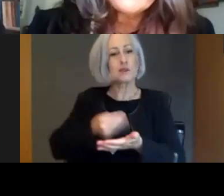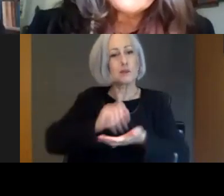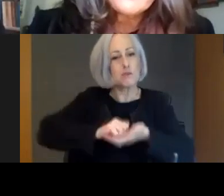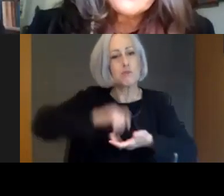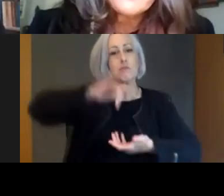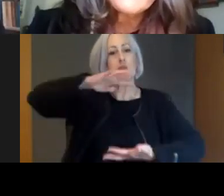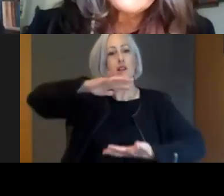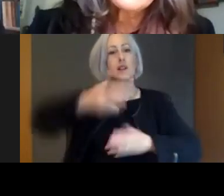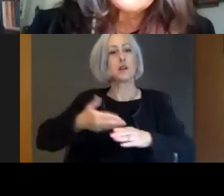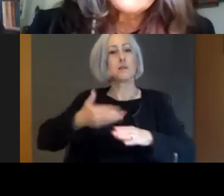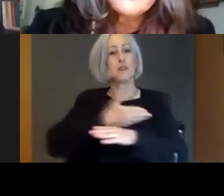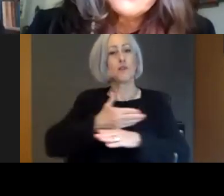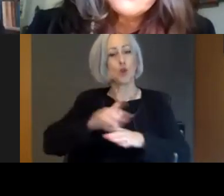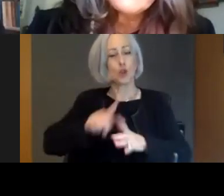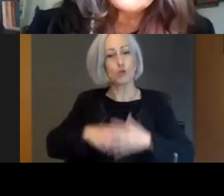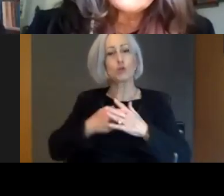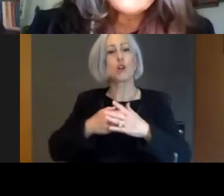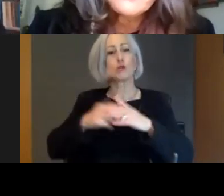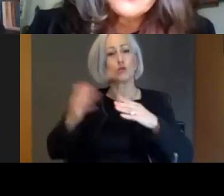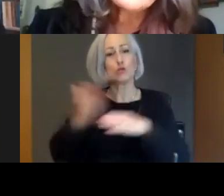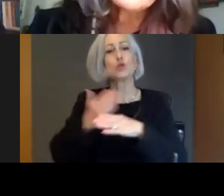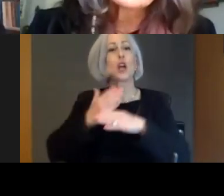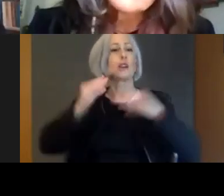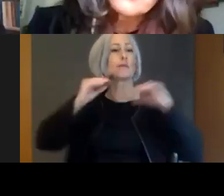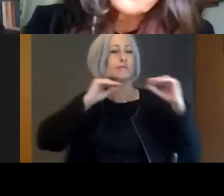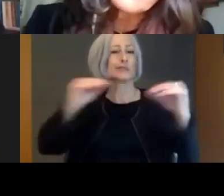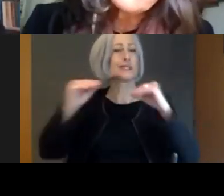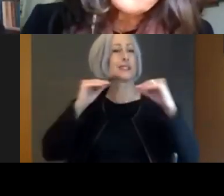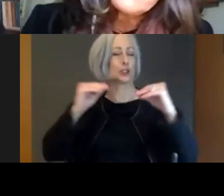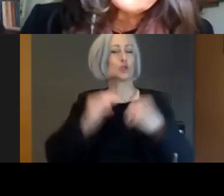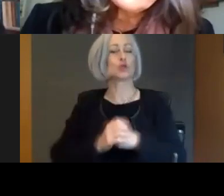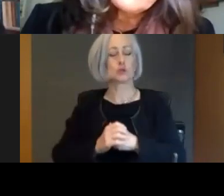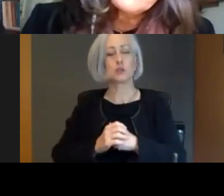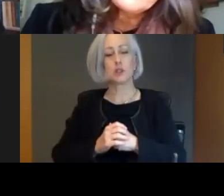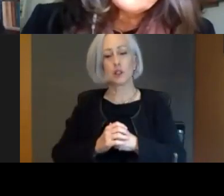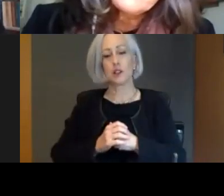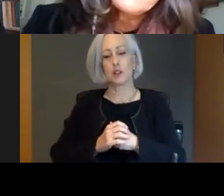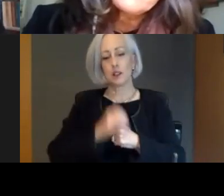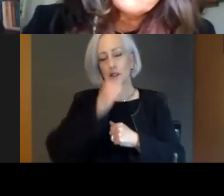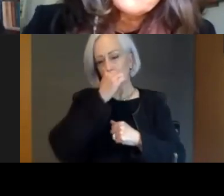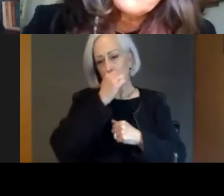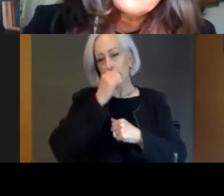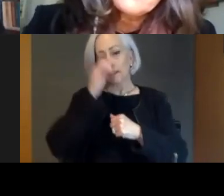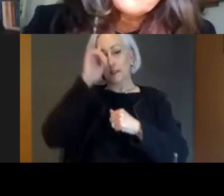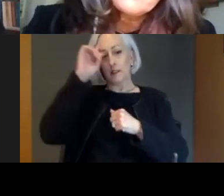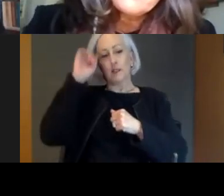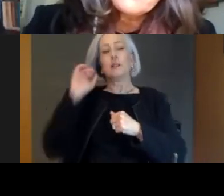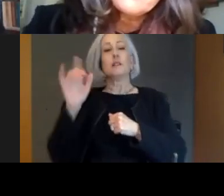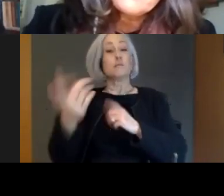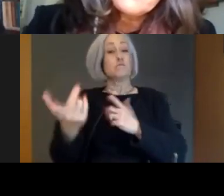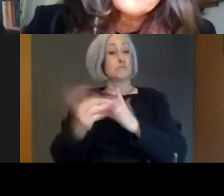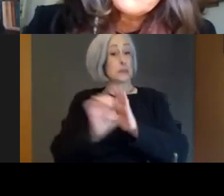sharing or teaching the little you know. Sometimes some things do not seem so impressive, like the airway case he